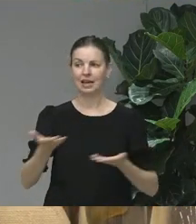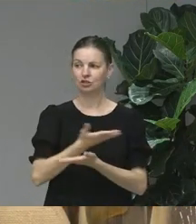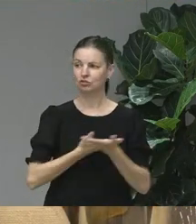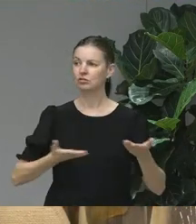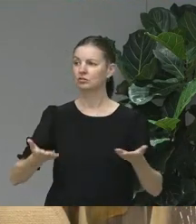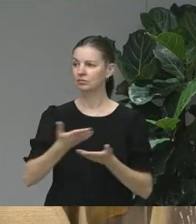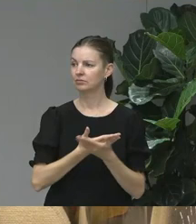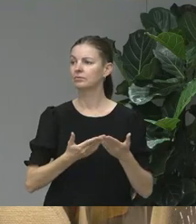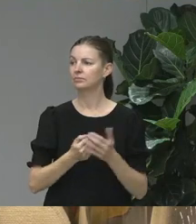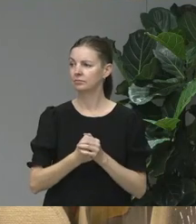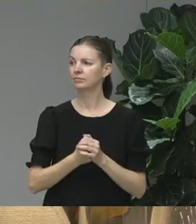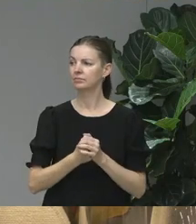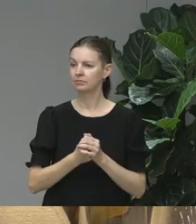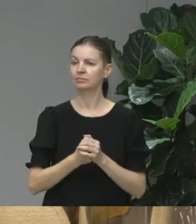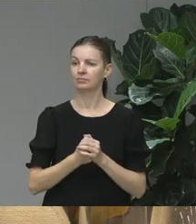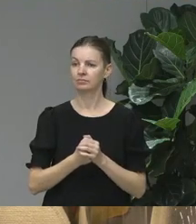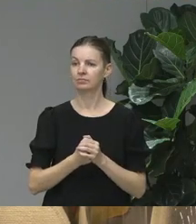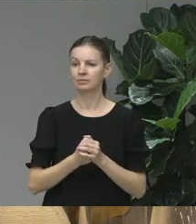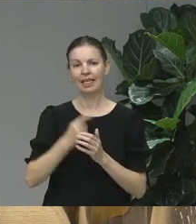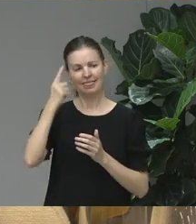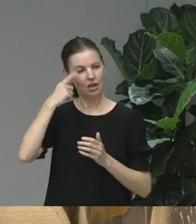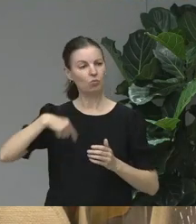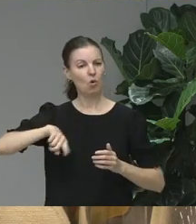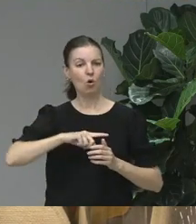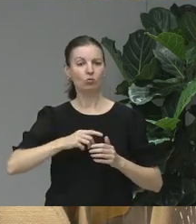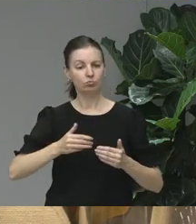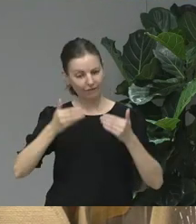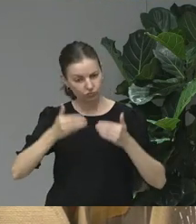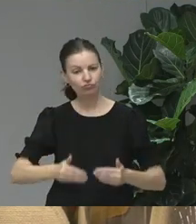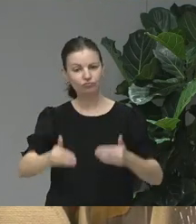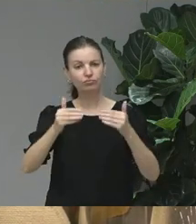think everyone's heading in the right direction.